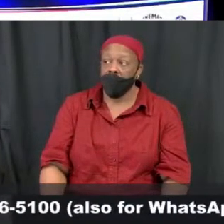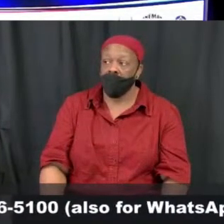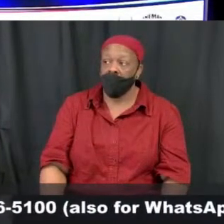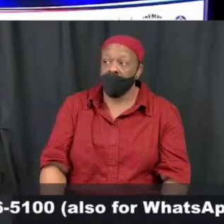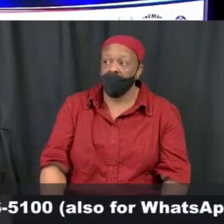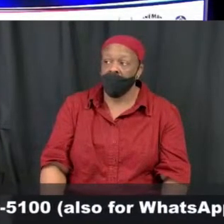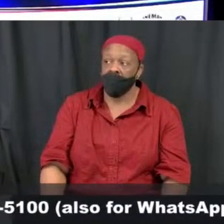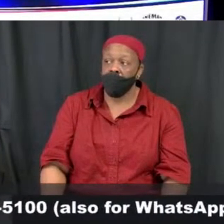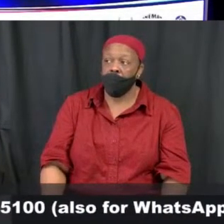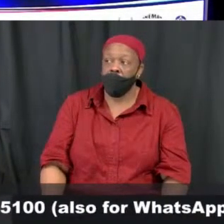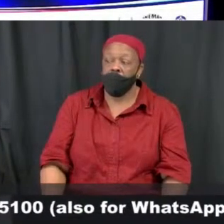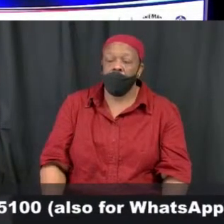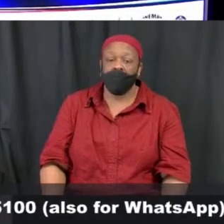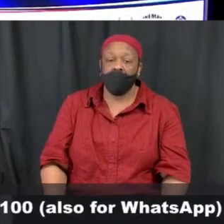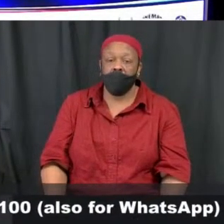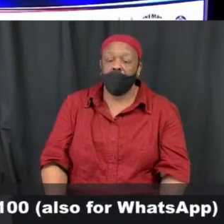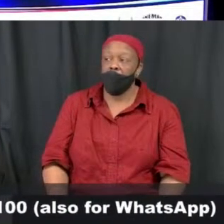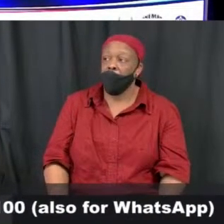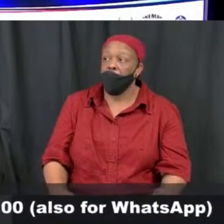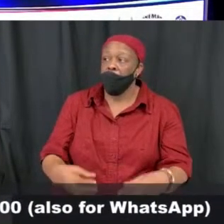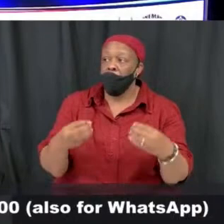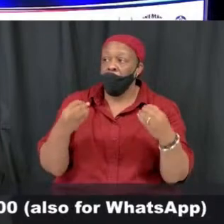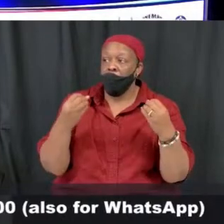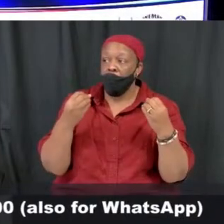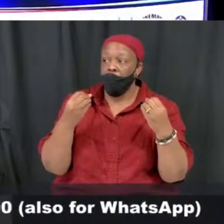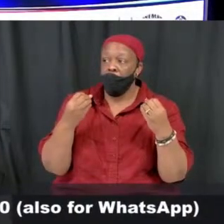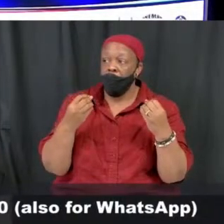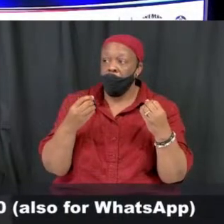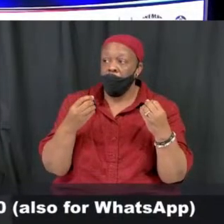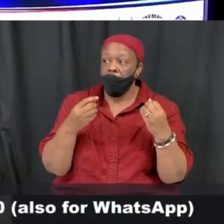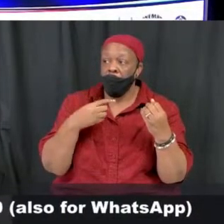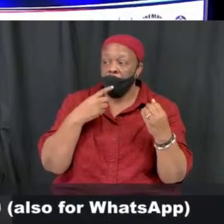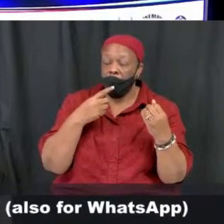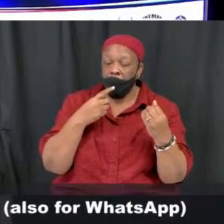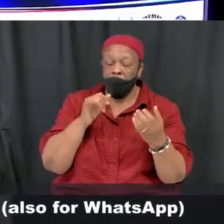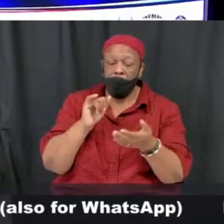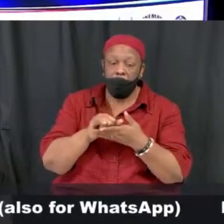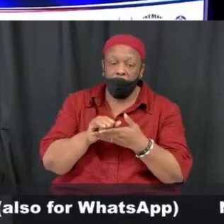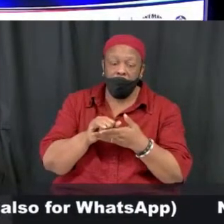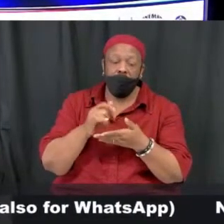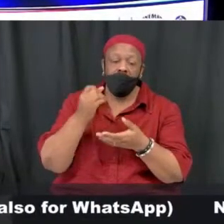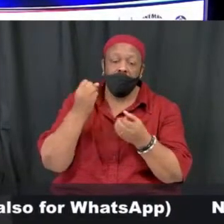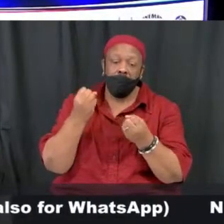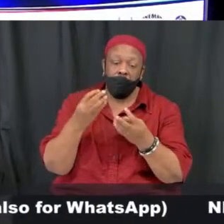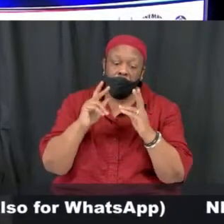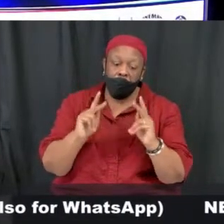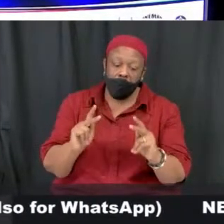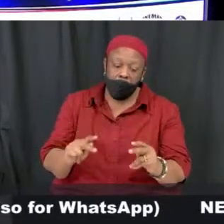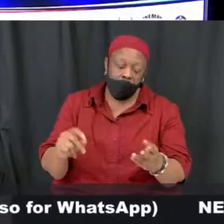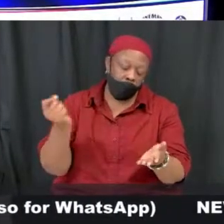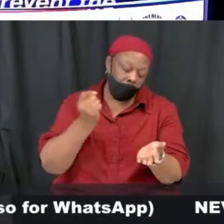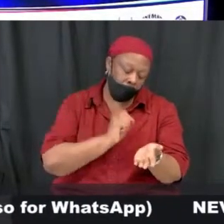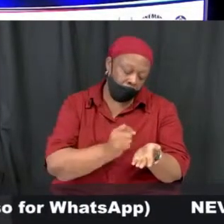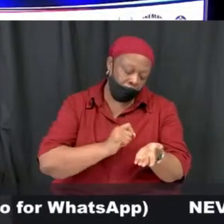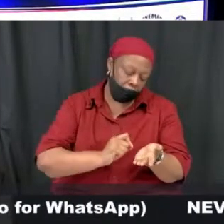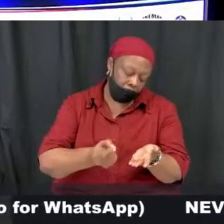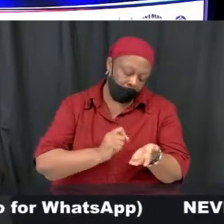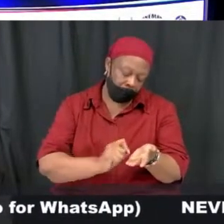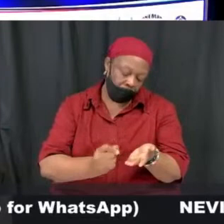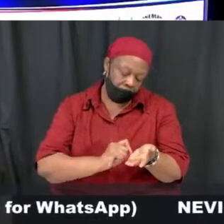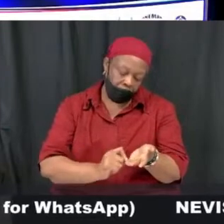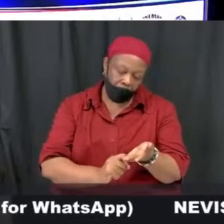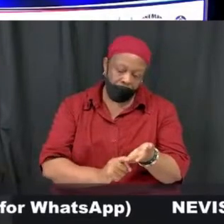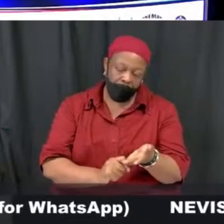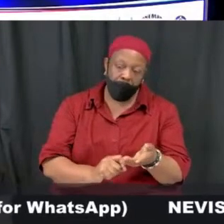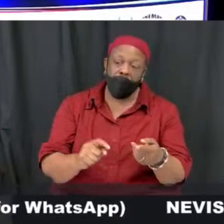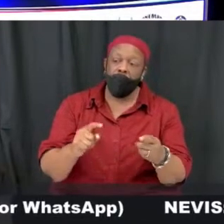Thousands of cards are waiting signal by the DCHS, so the cards are being signed. Or I